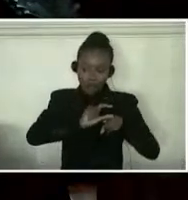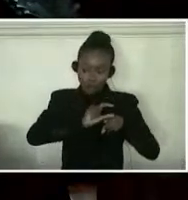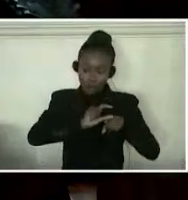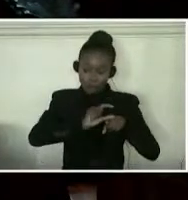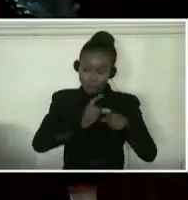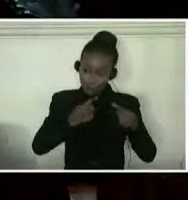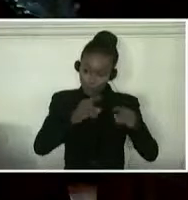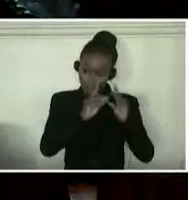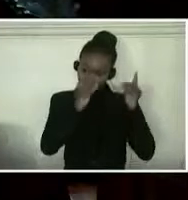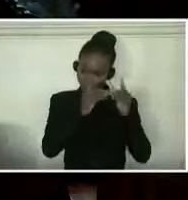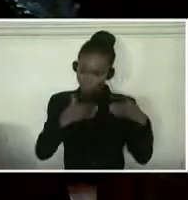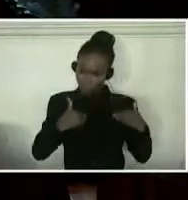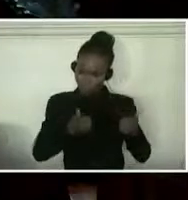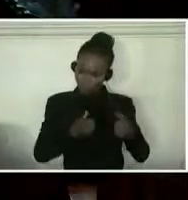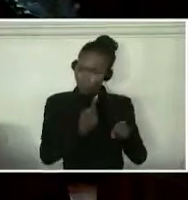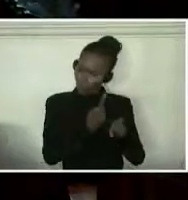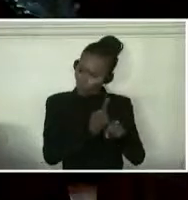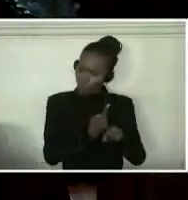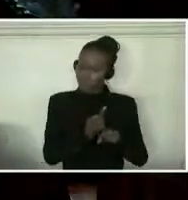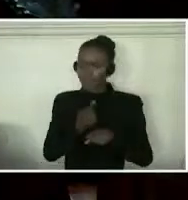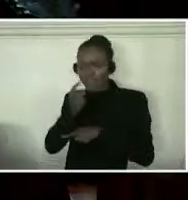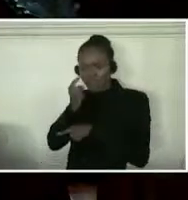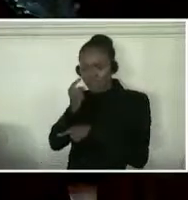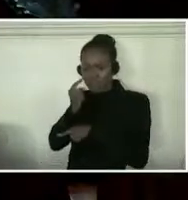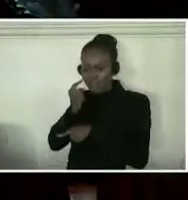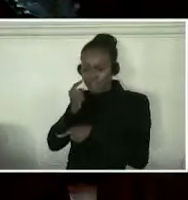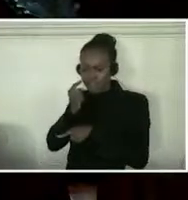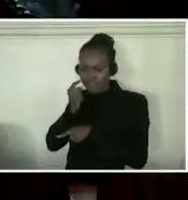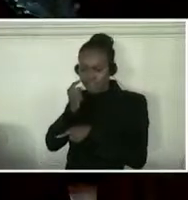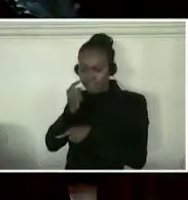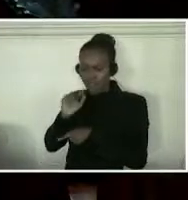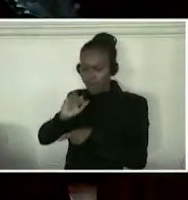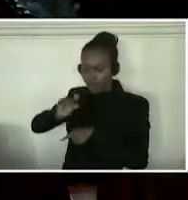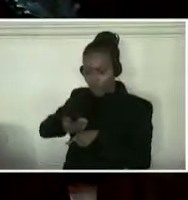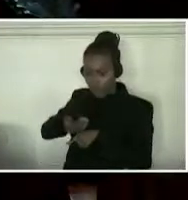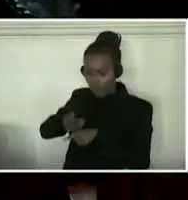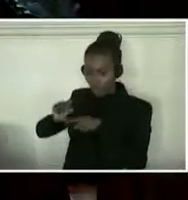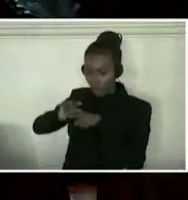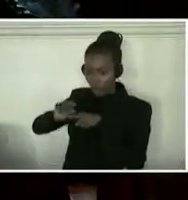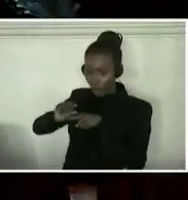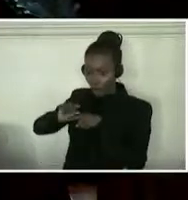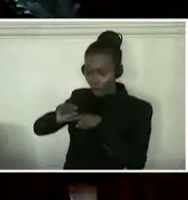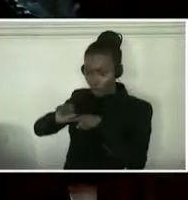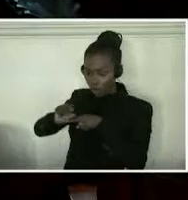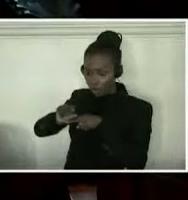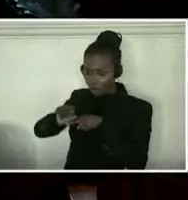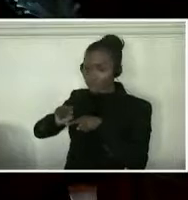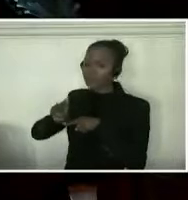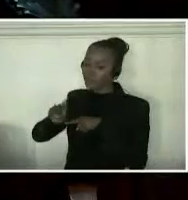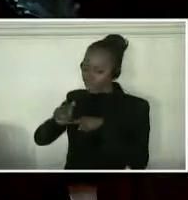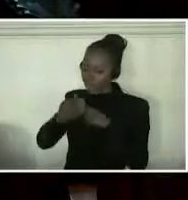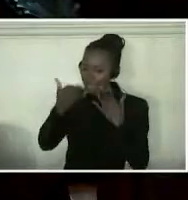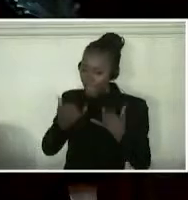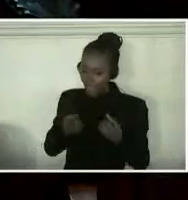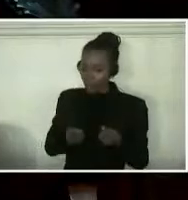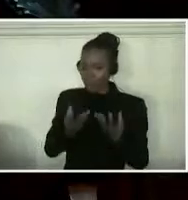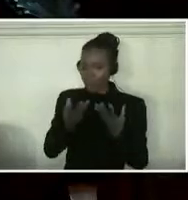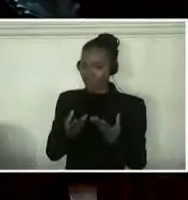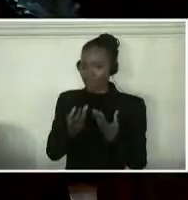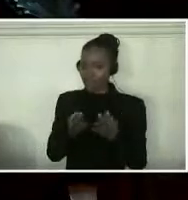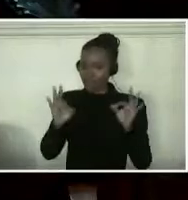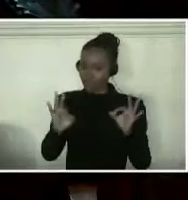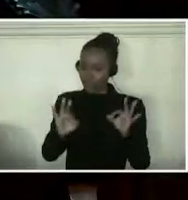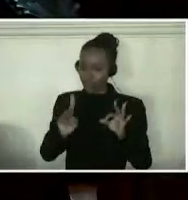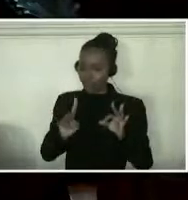same way we are providing female condoms we are now going to be providing for free amma lubricants are my dental